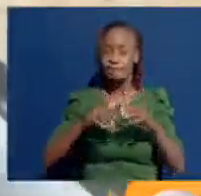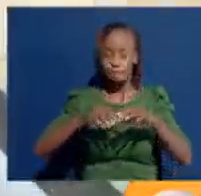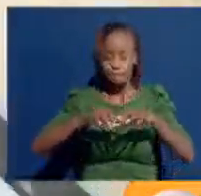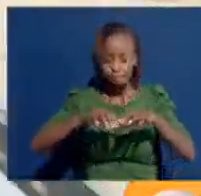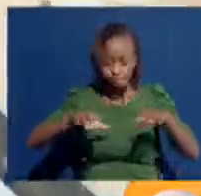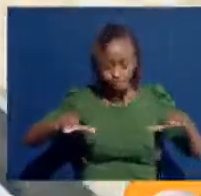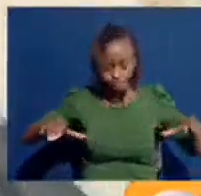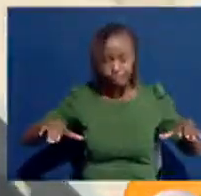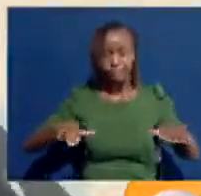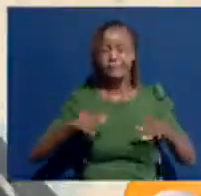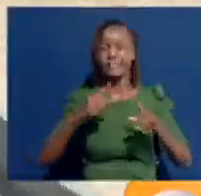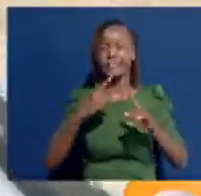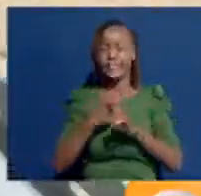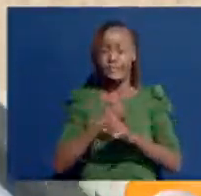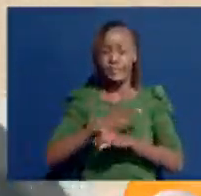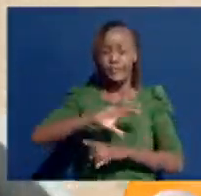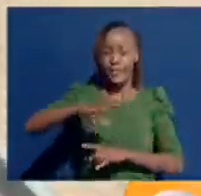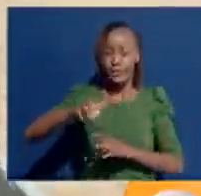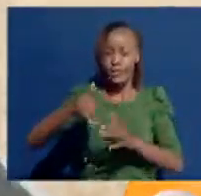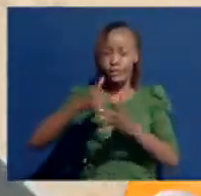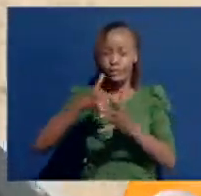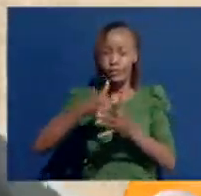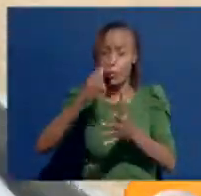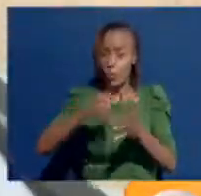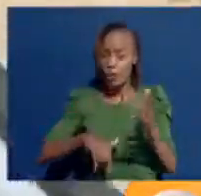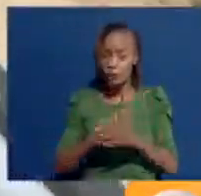including Garissa and Isiolo.